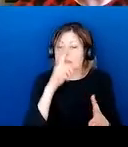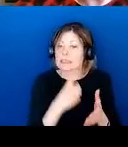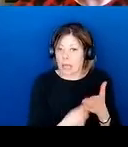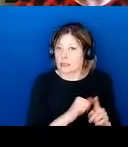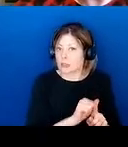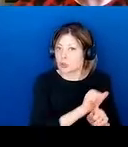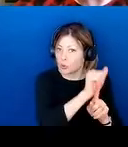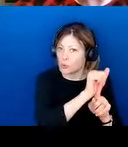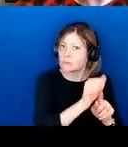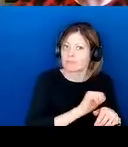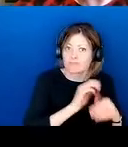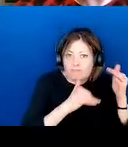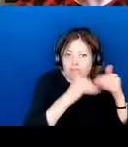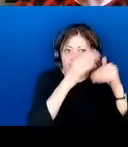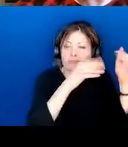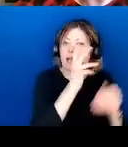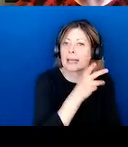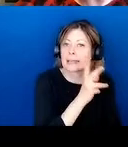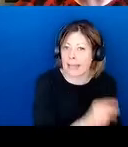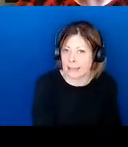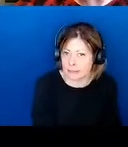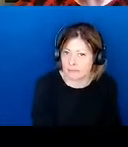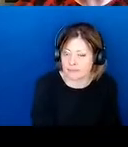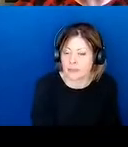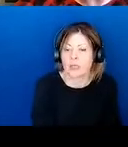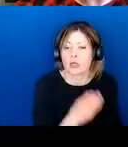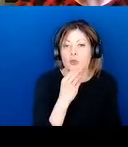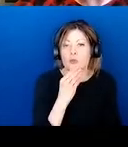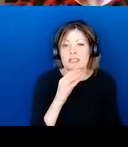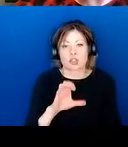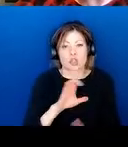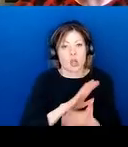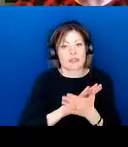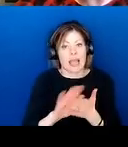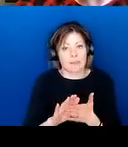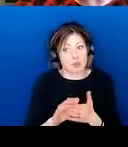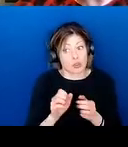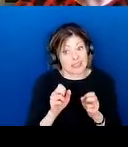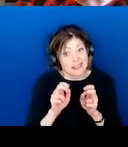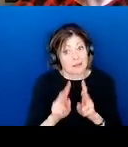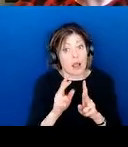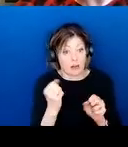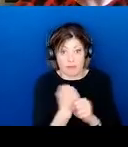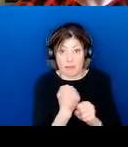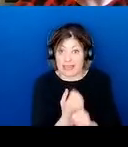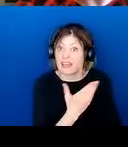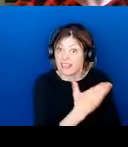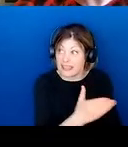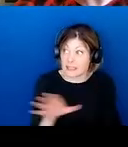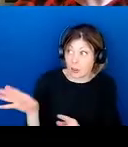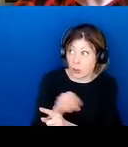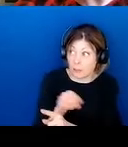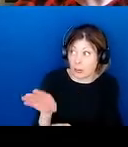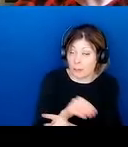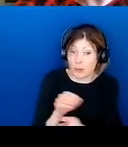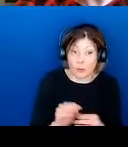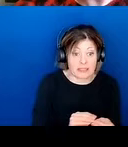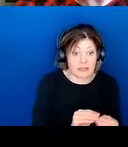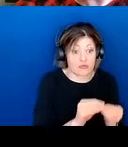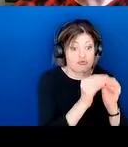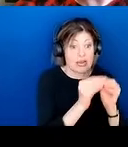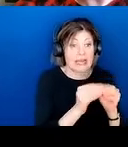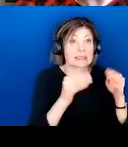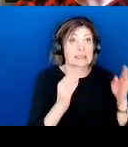techniques, reconstructing the decorative woodwork, and replastering the fan-vaulted ceiling that you can see through the window